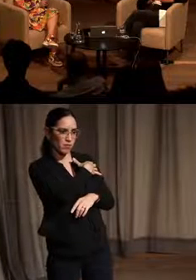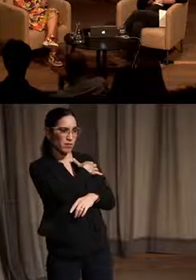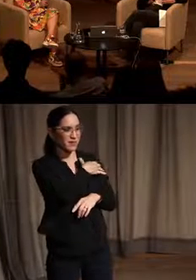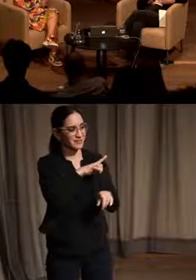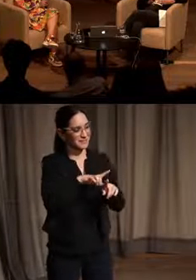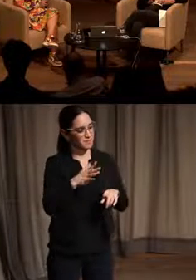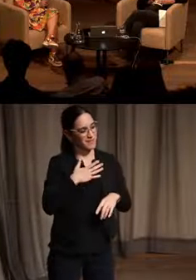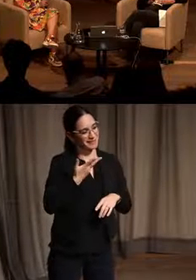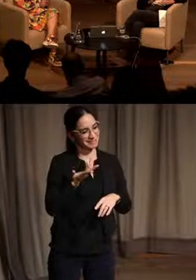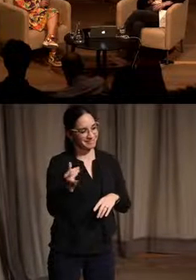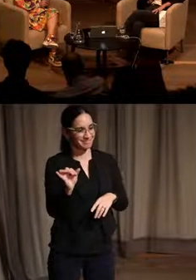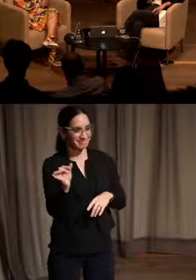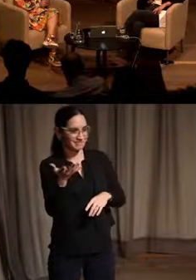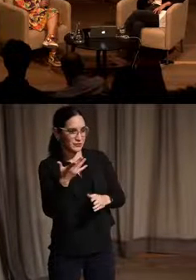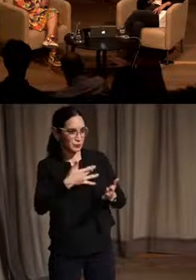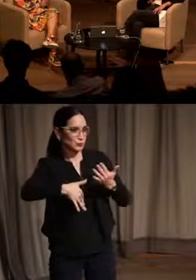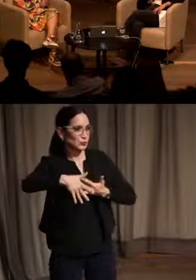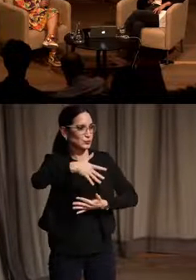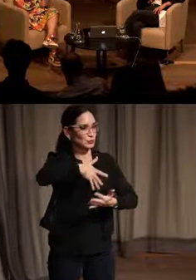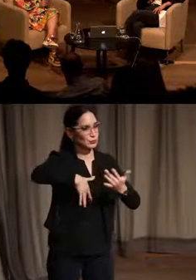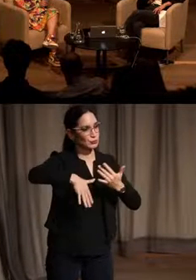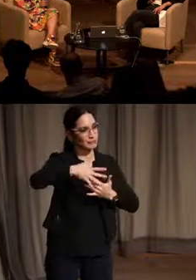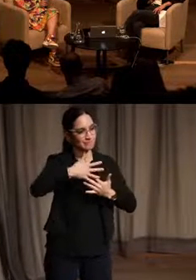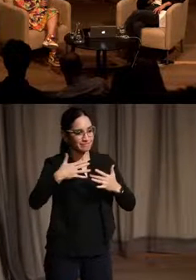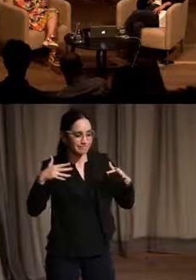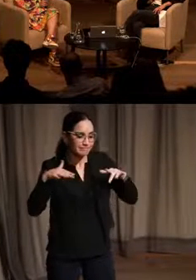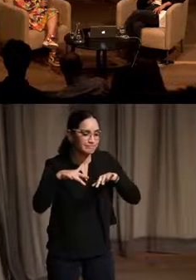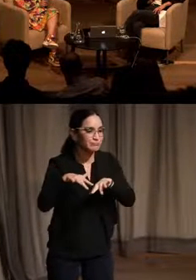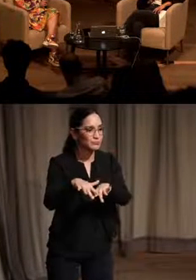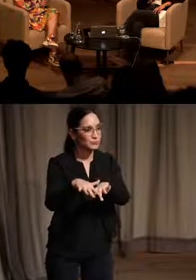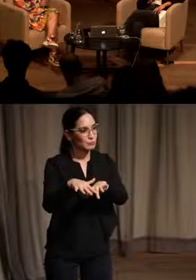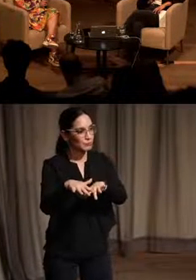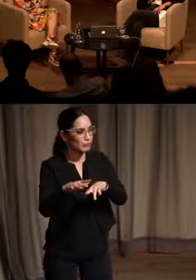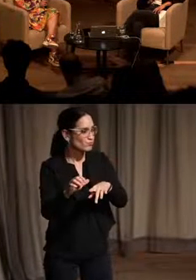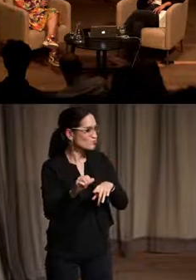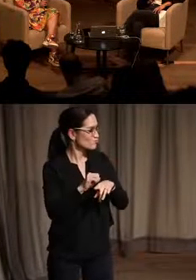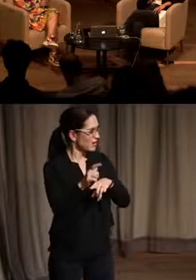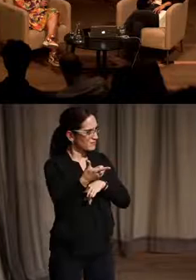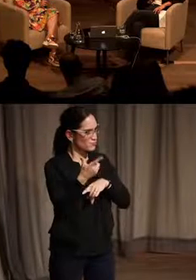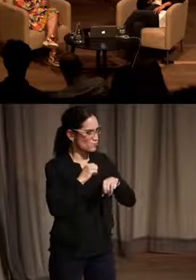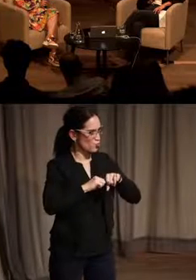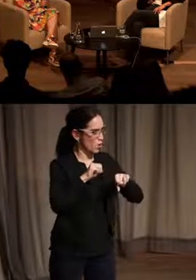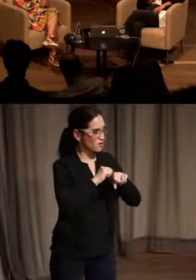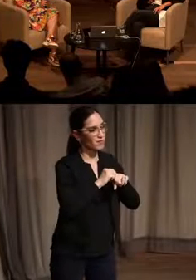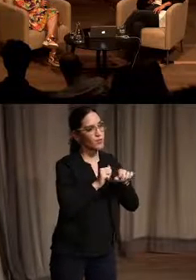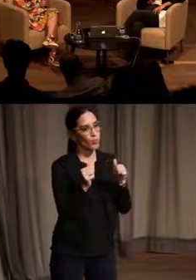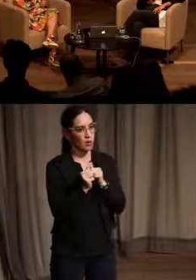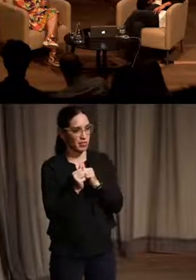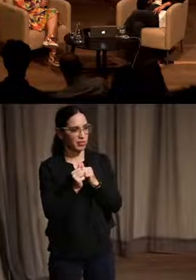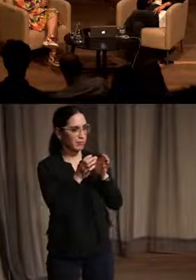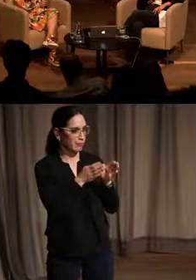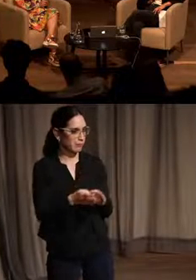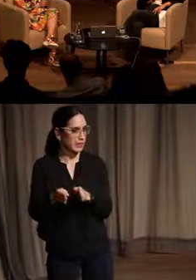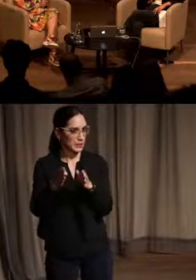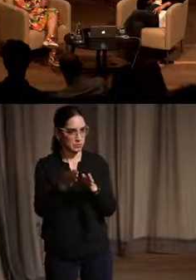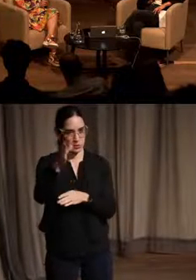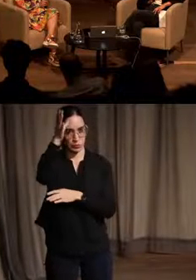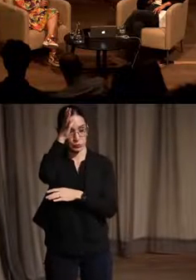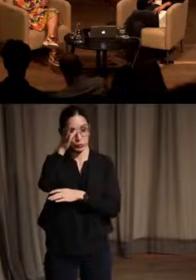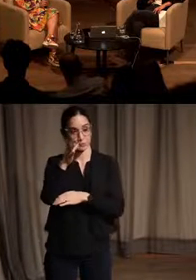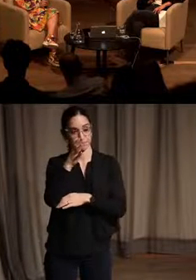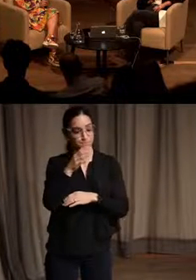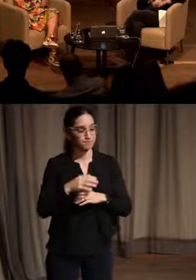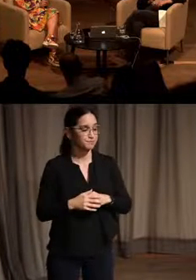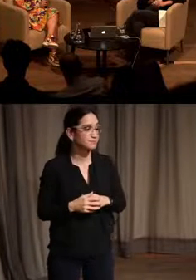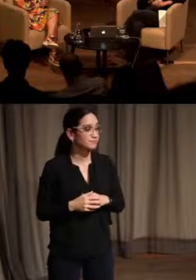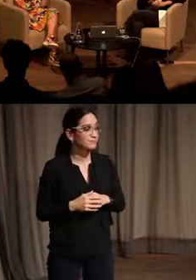as my social practice, is this work that I do with Planned Parenthood. Actually, my mom, when I was younger, she used to take